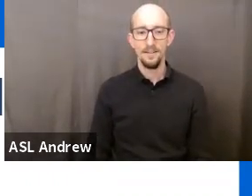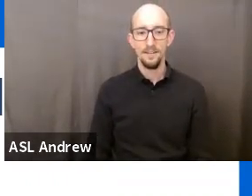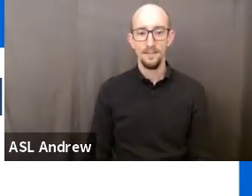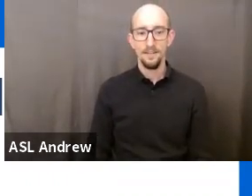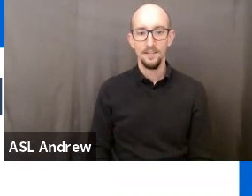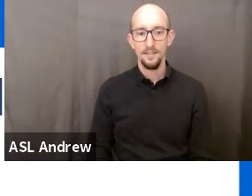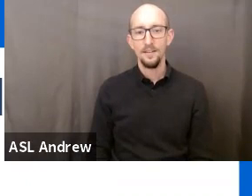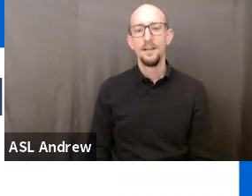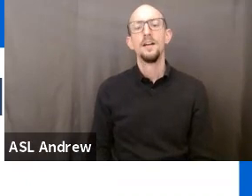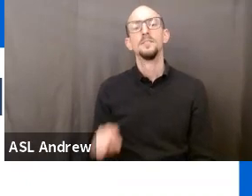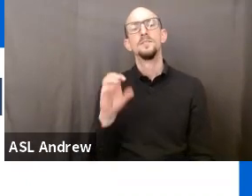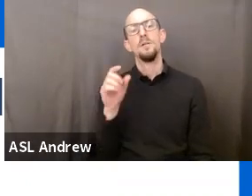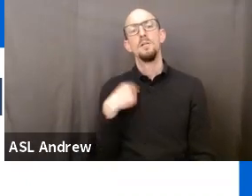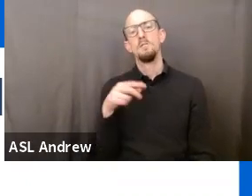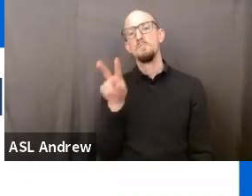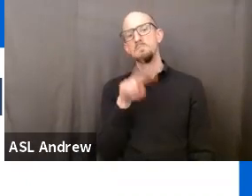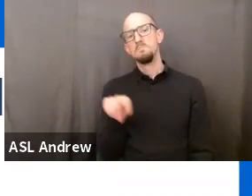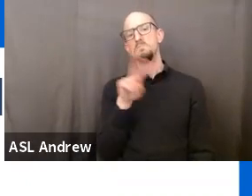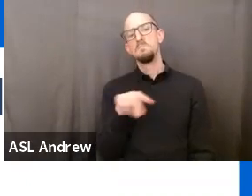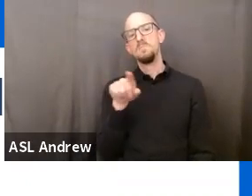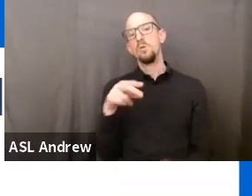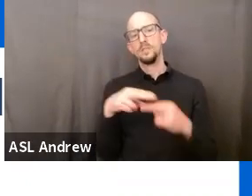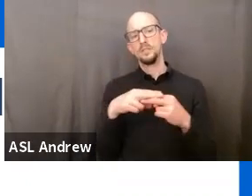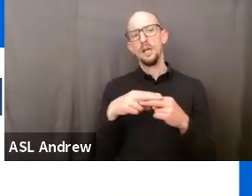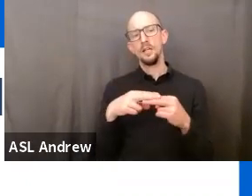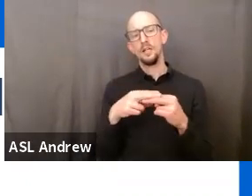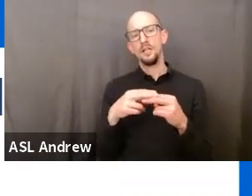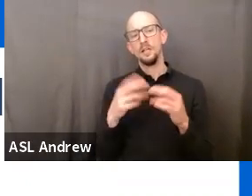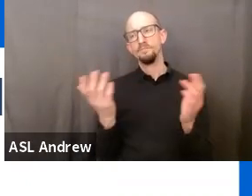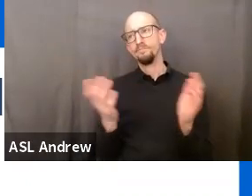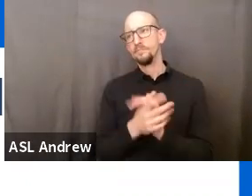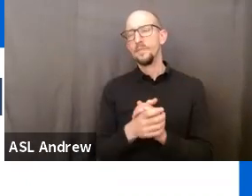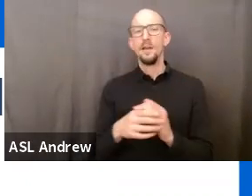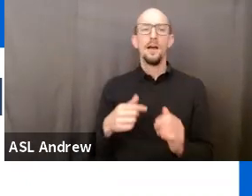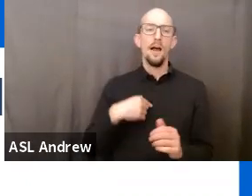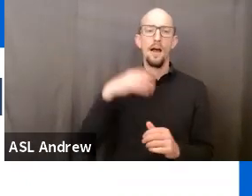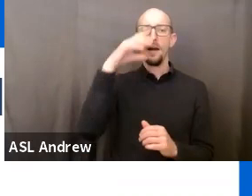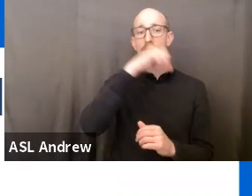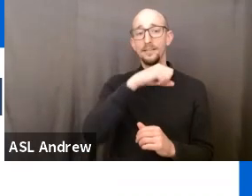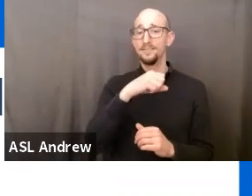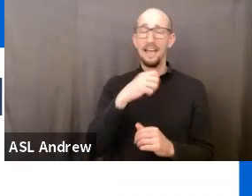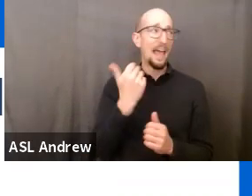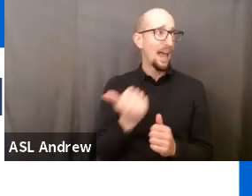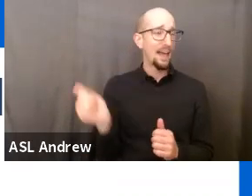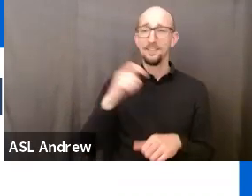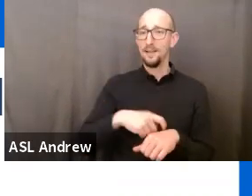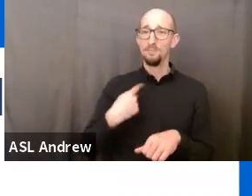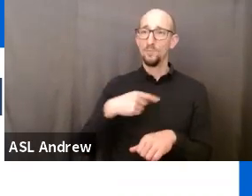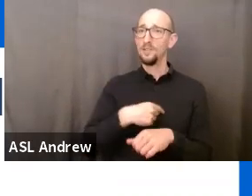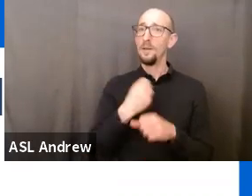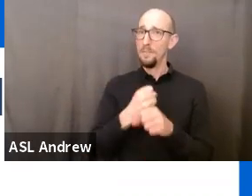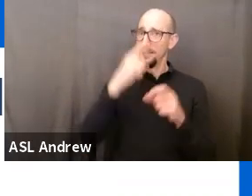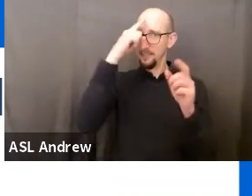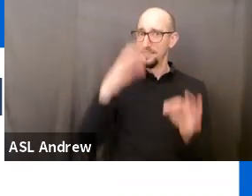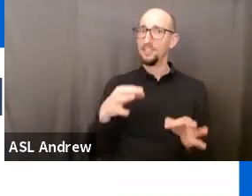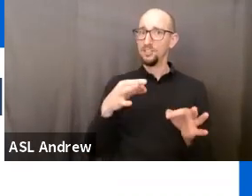From these slides, so I guess always when we make decisions that are closer to the child, it's